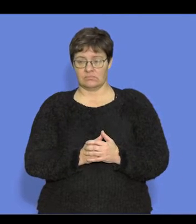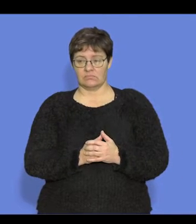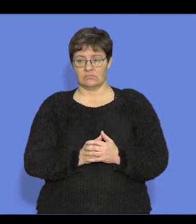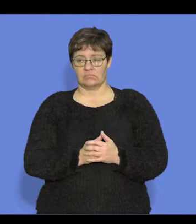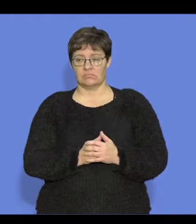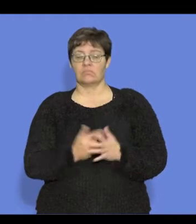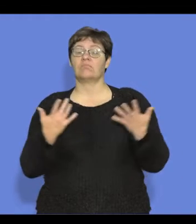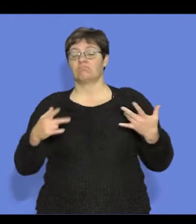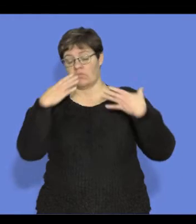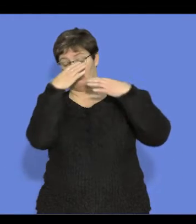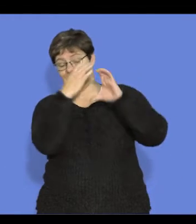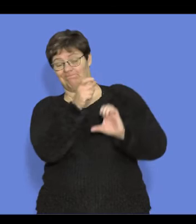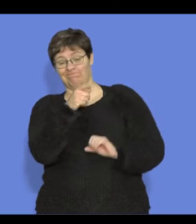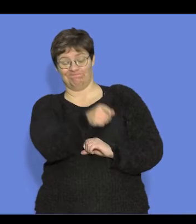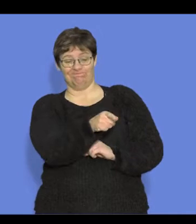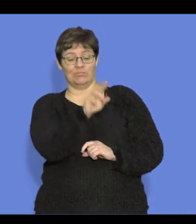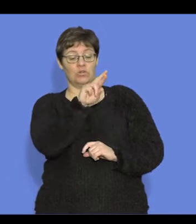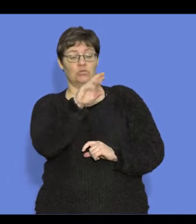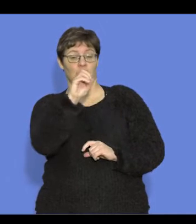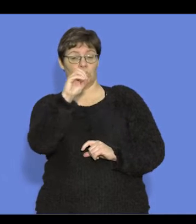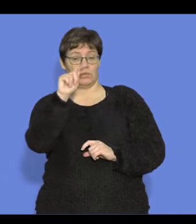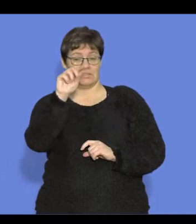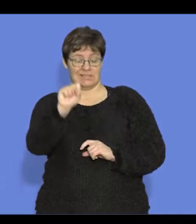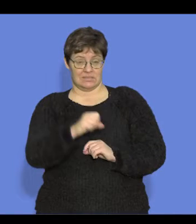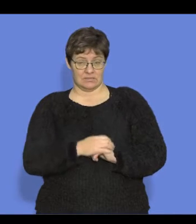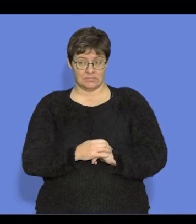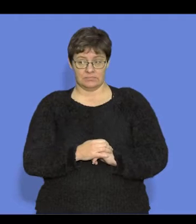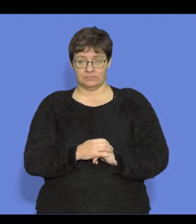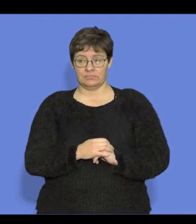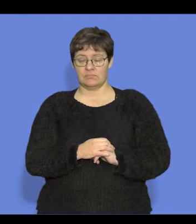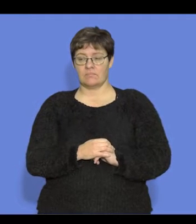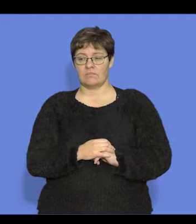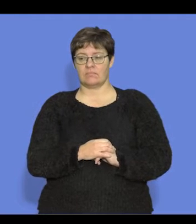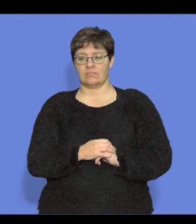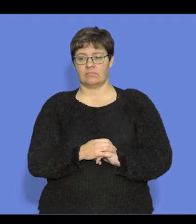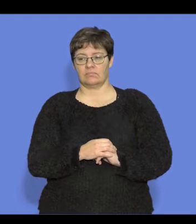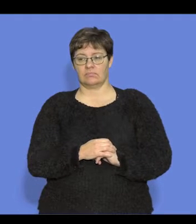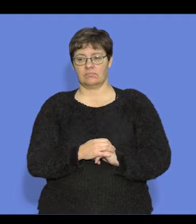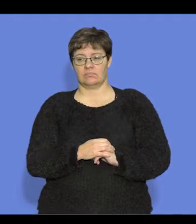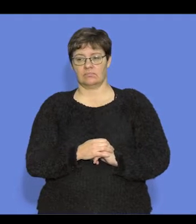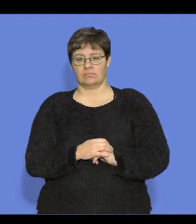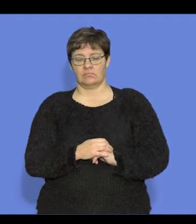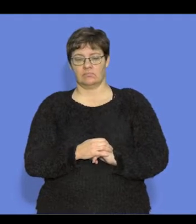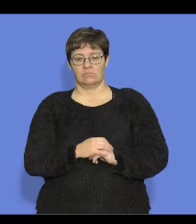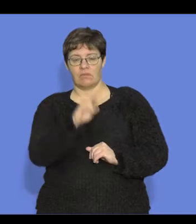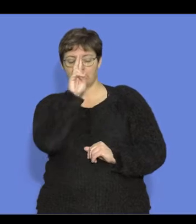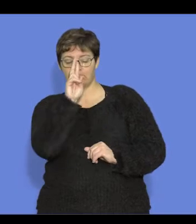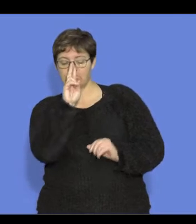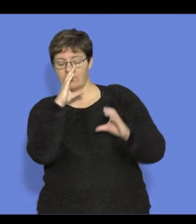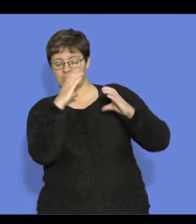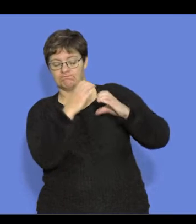So this is what we're looking at, what happens in the root. Let's have a closer